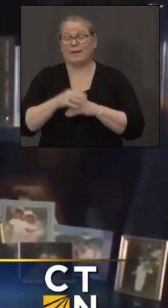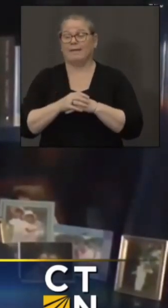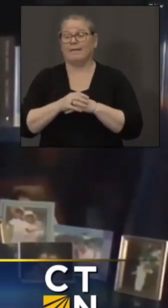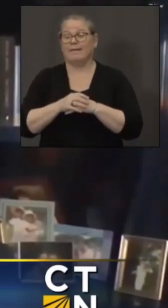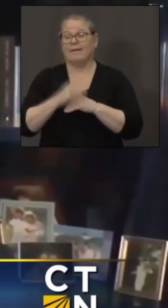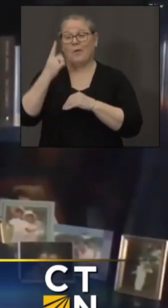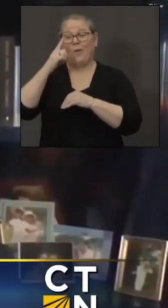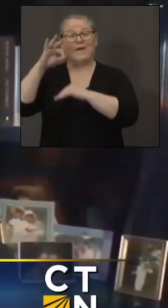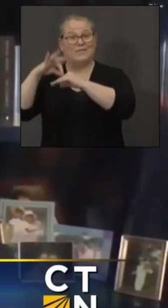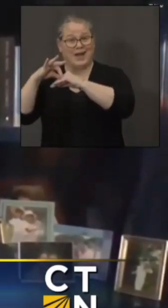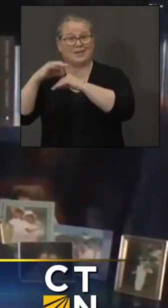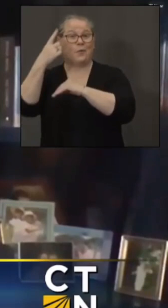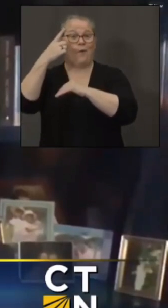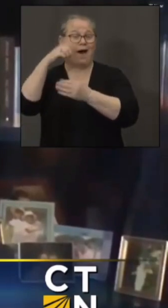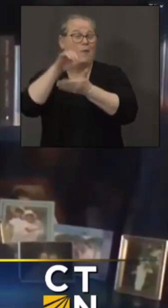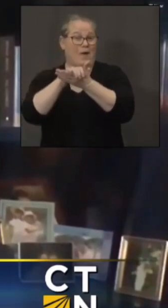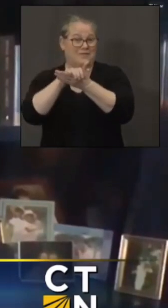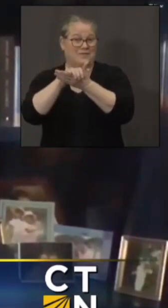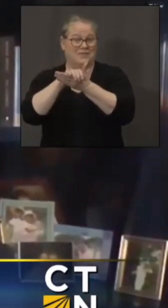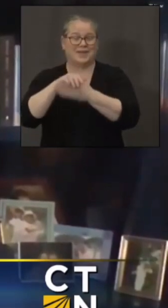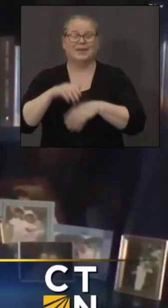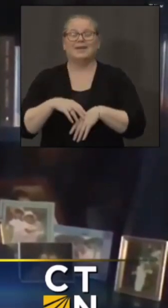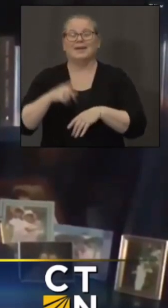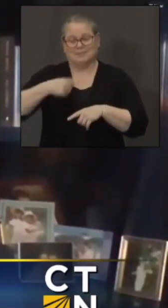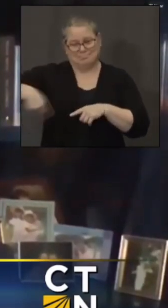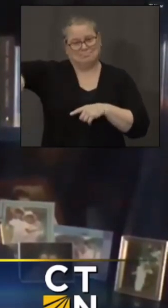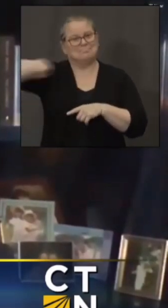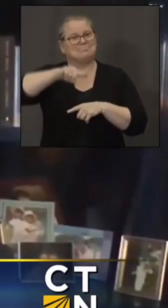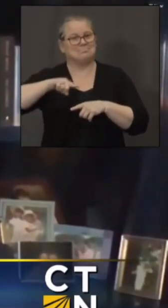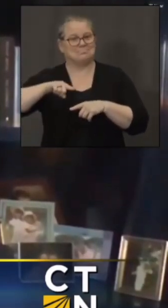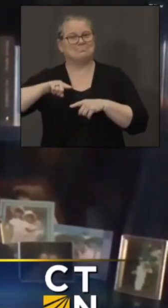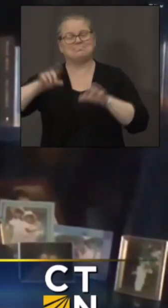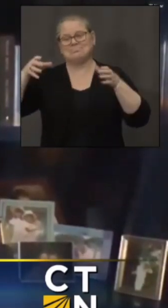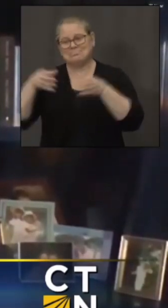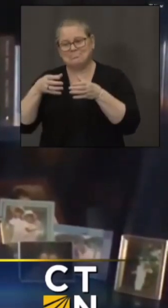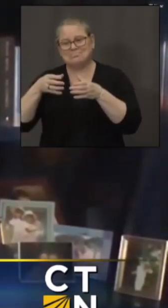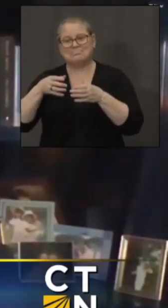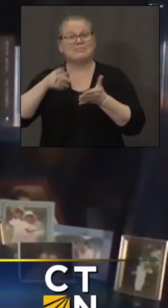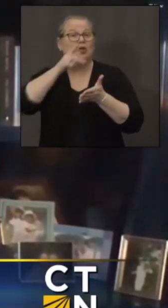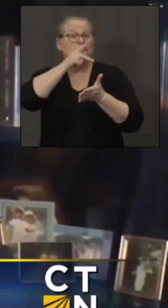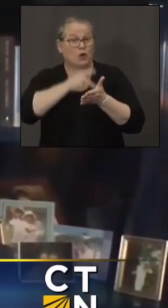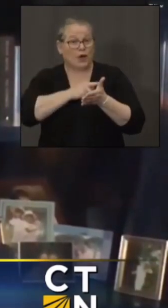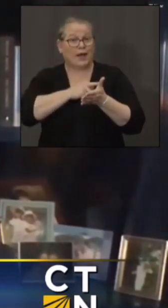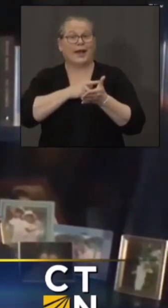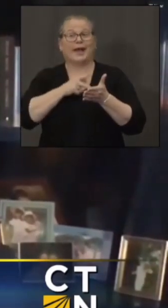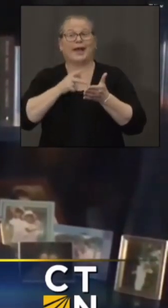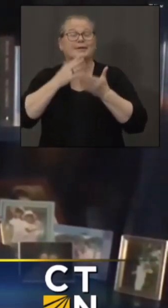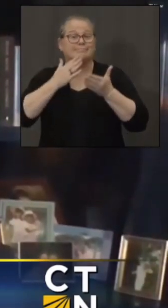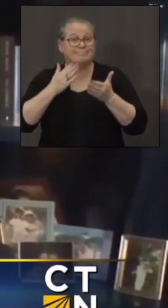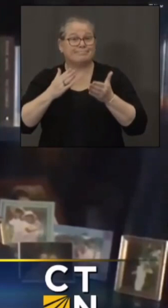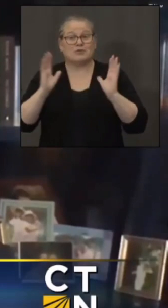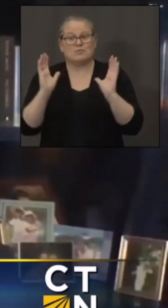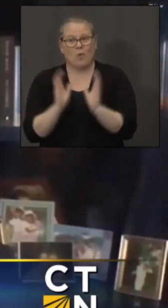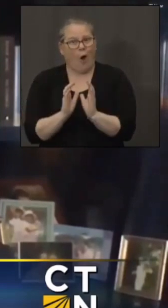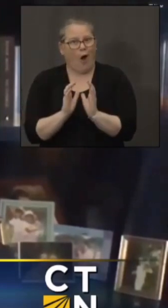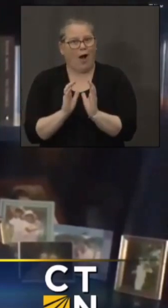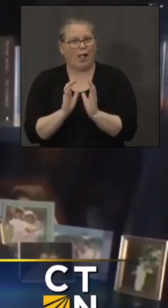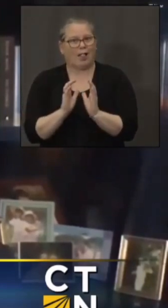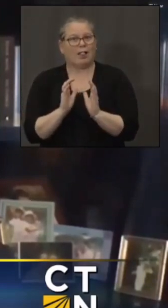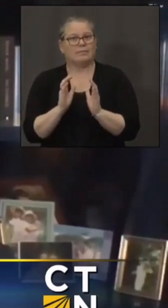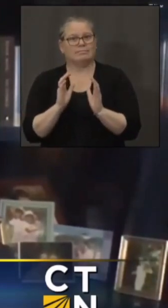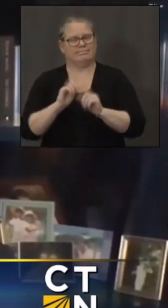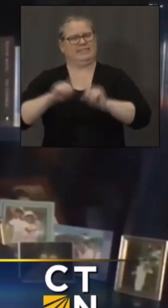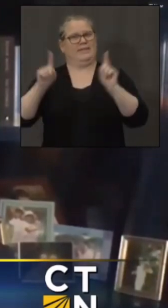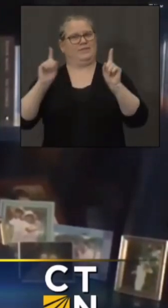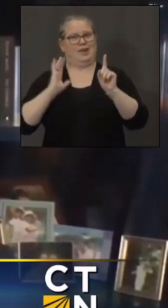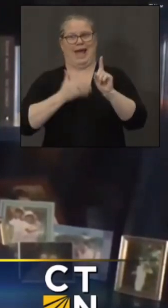and 1 wife. And it's going to be us sitting around the table with a smaller turkey, and a little different than what our usual Thanksgiving is.